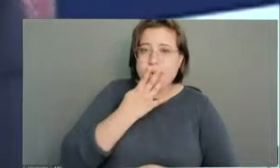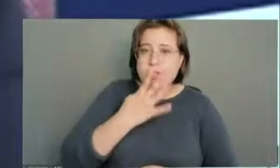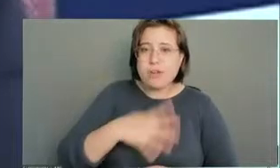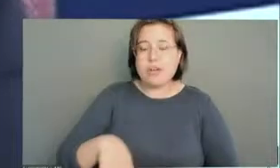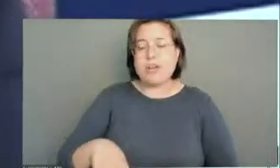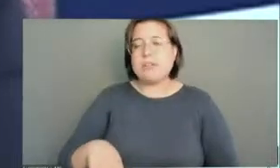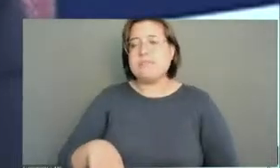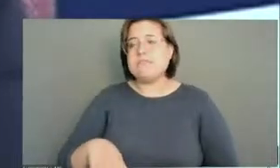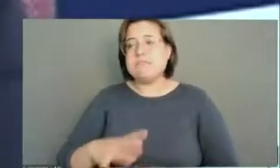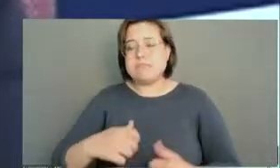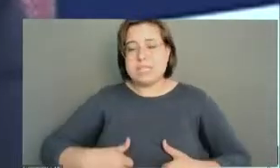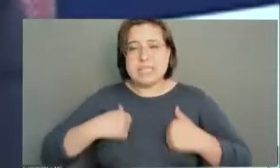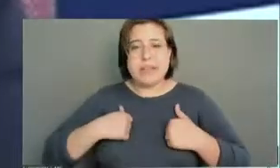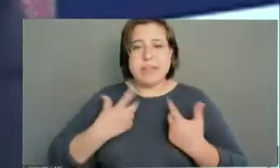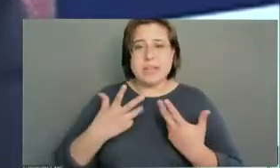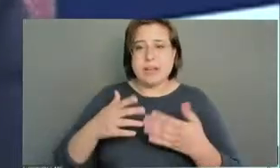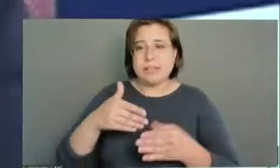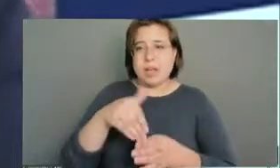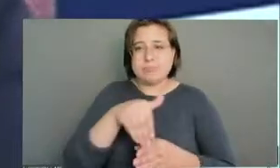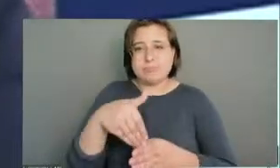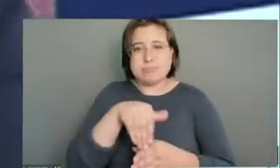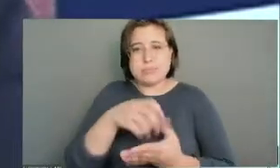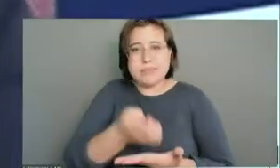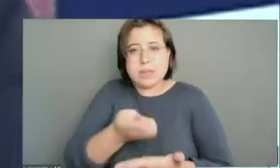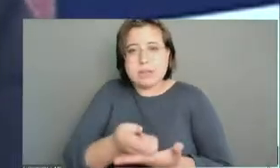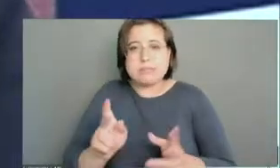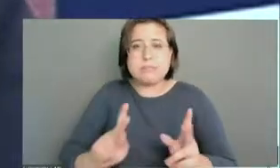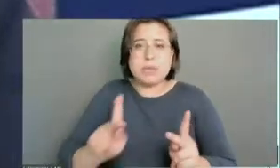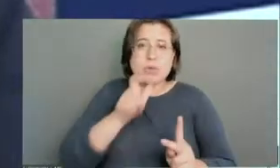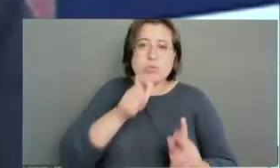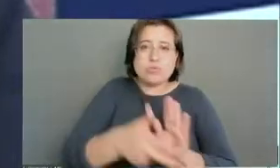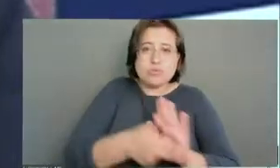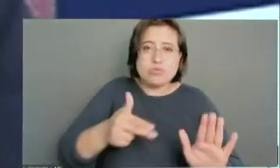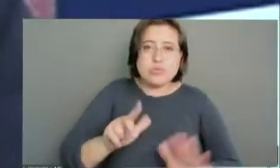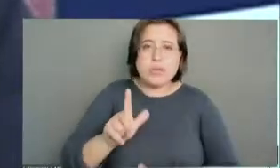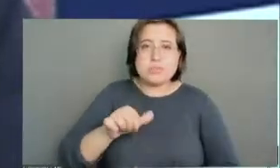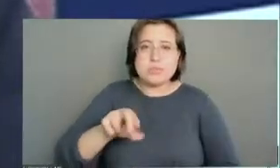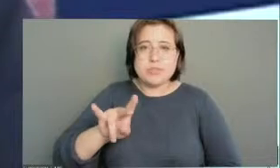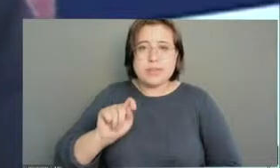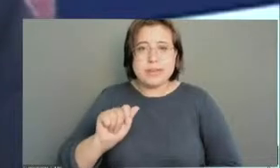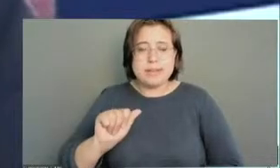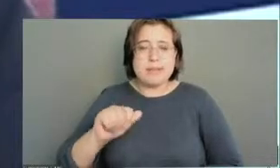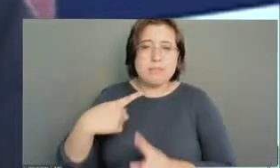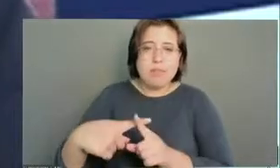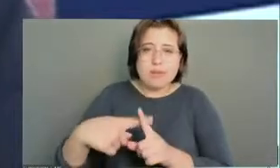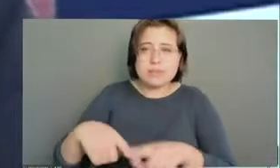of the economy, those who identify as LGBTQAI+, and others.